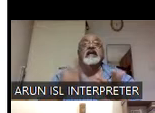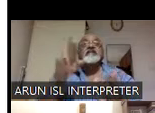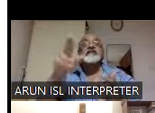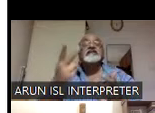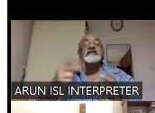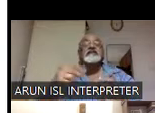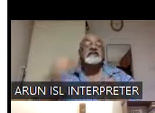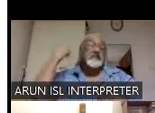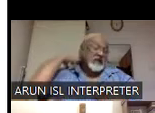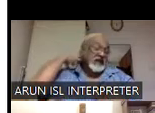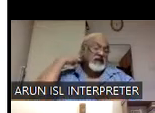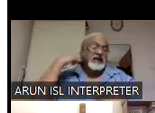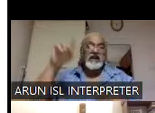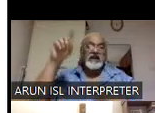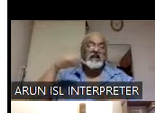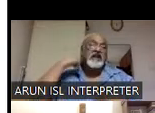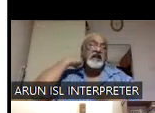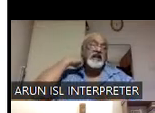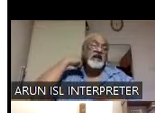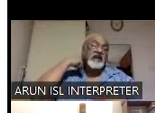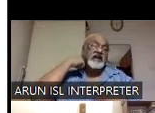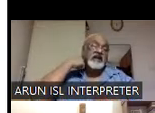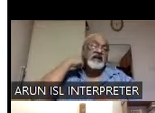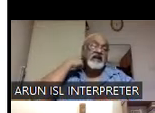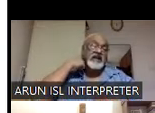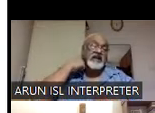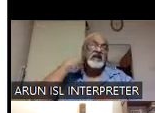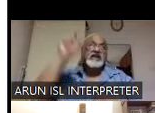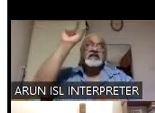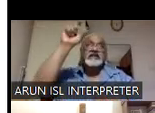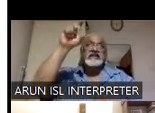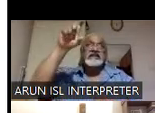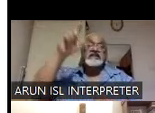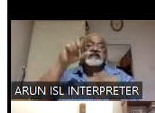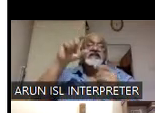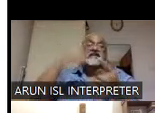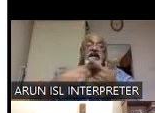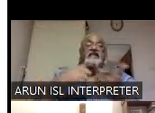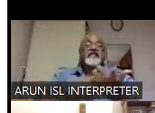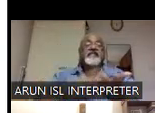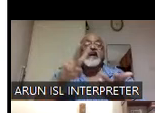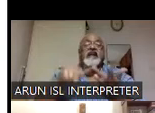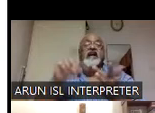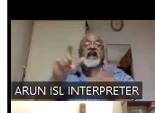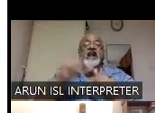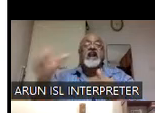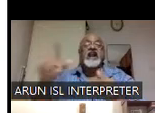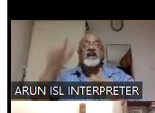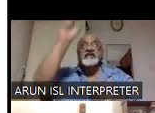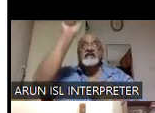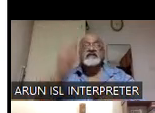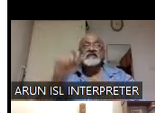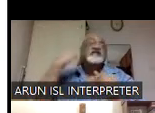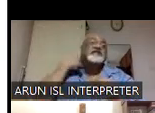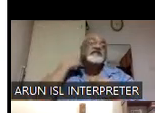spinal cord at the level of my neck, which is called the cervical region, it got fractured, and everything below my